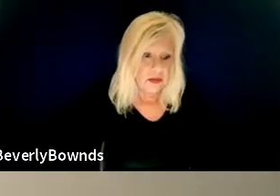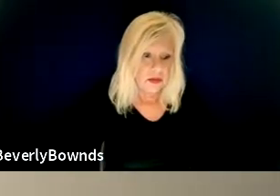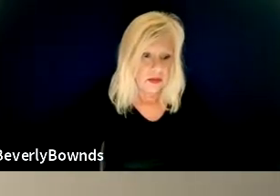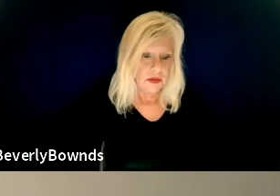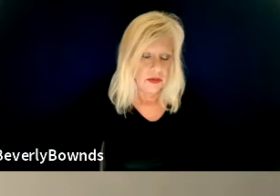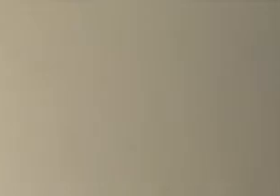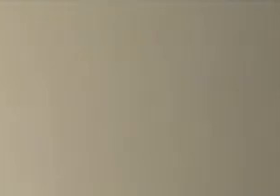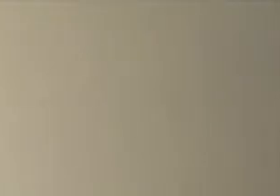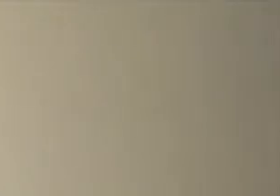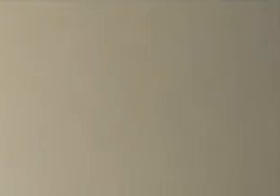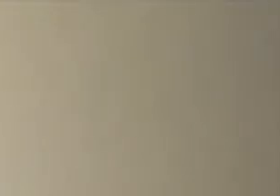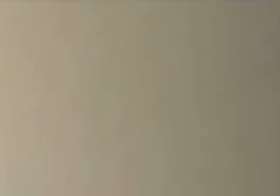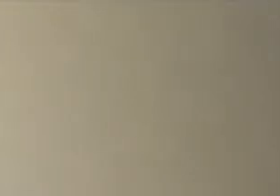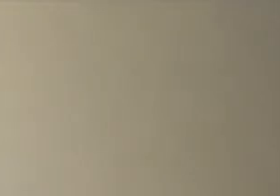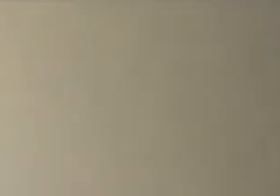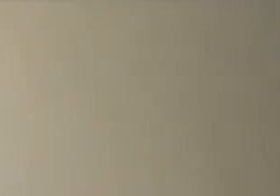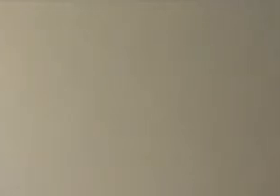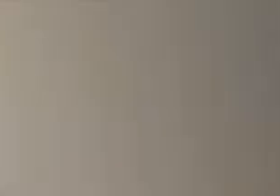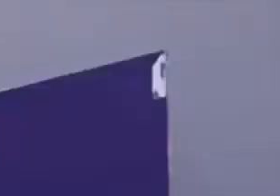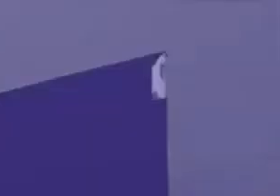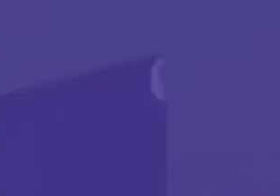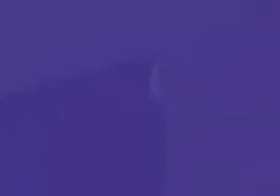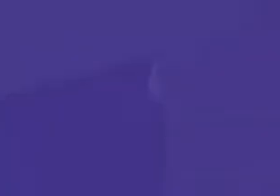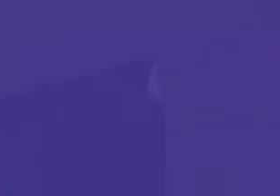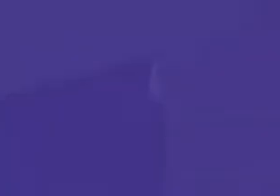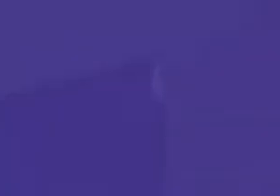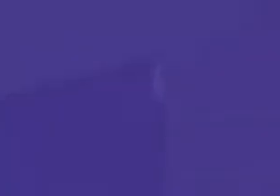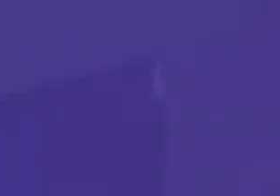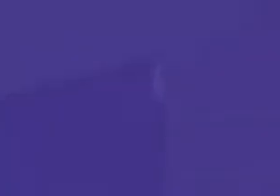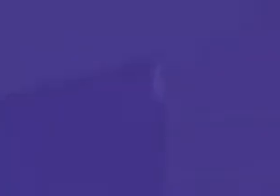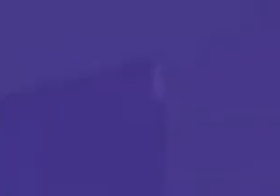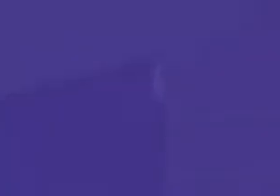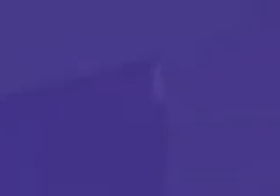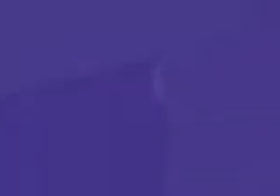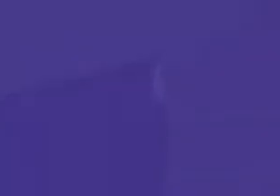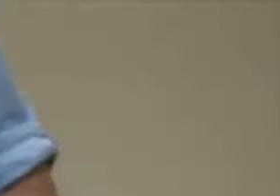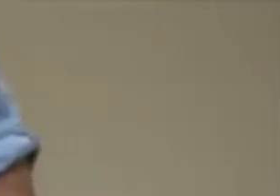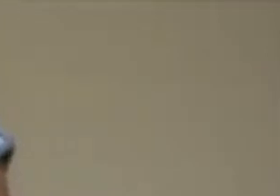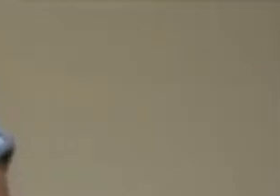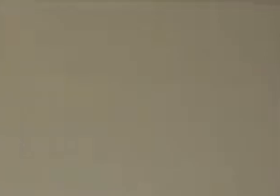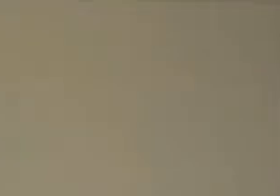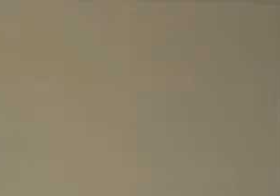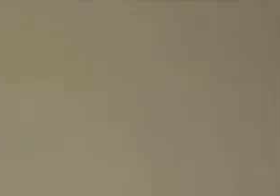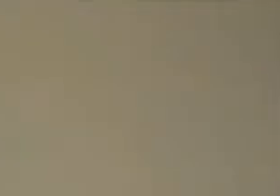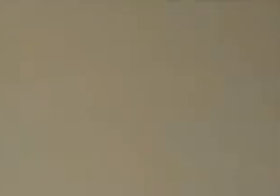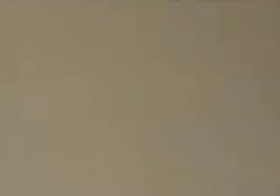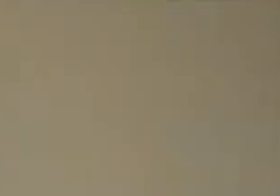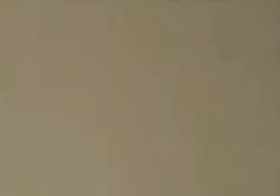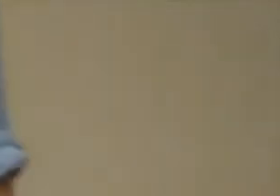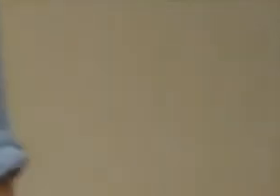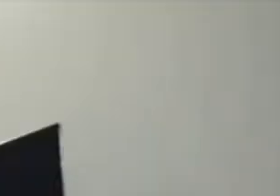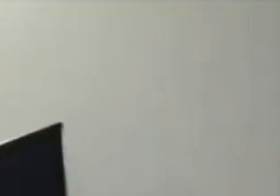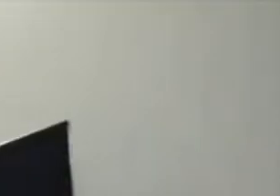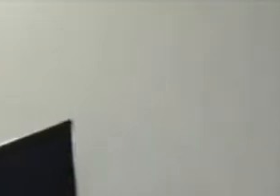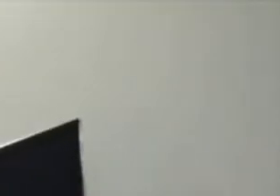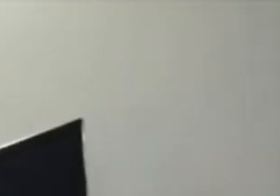The Advanced Virtual Exercise Environment Device, or better known as AVID, is a device that allows users to exercise both